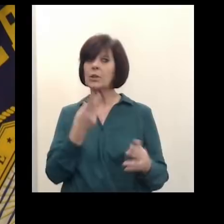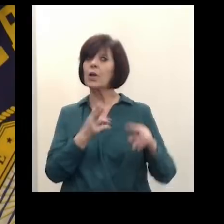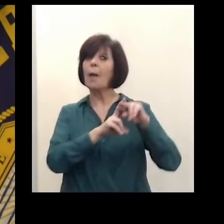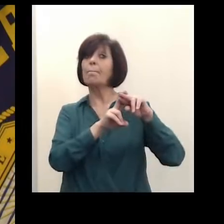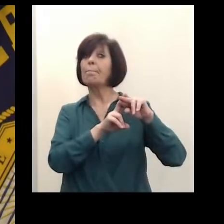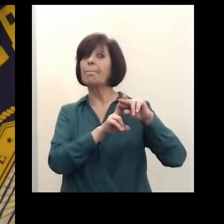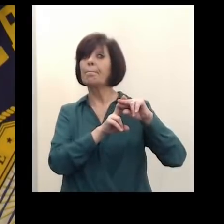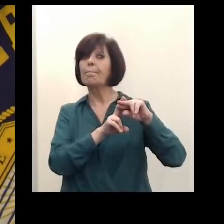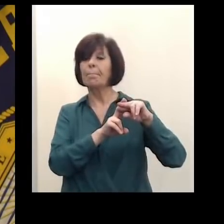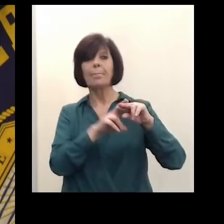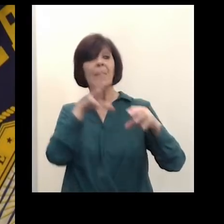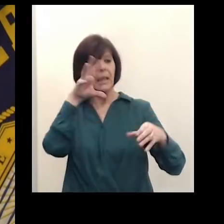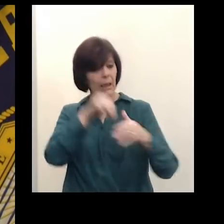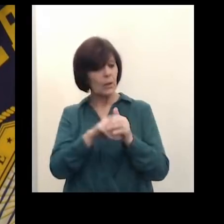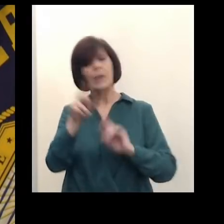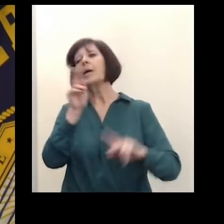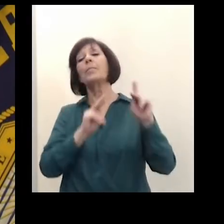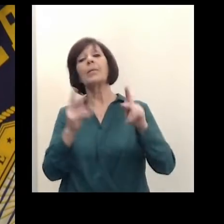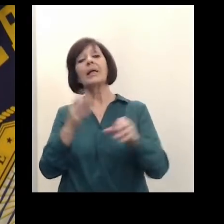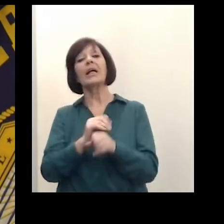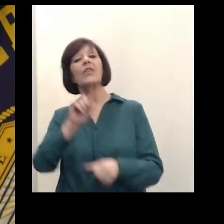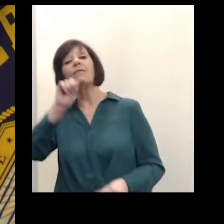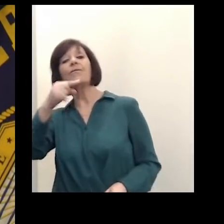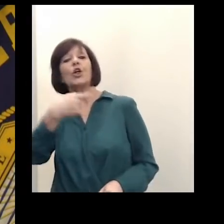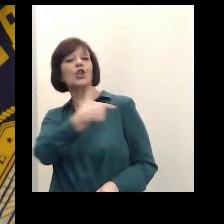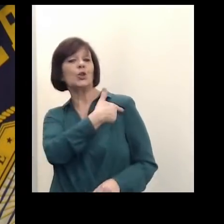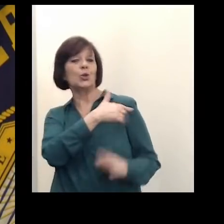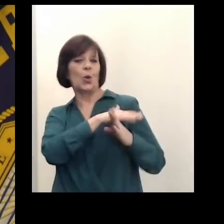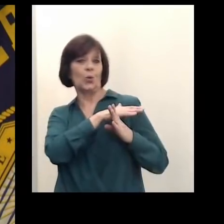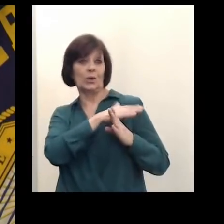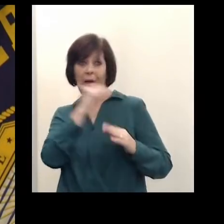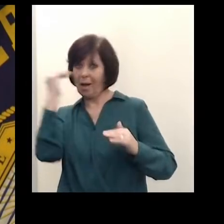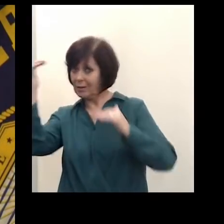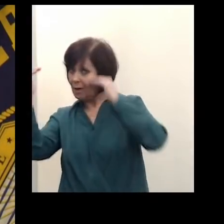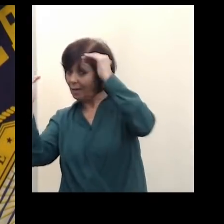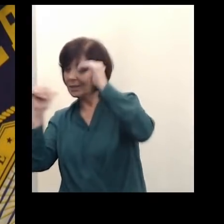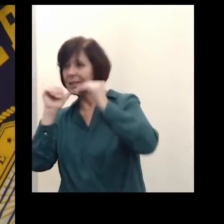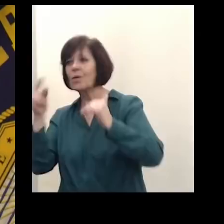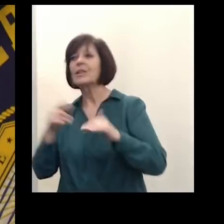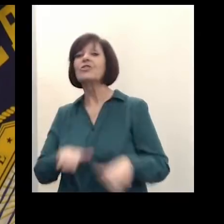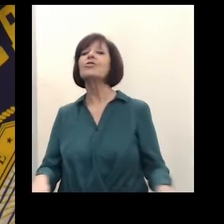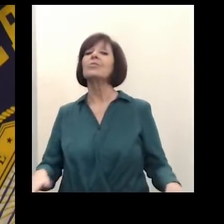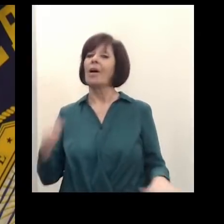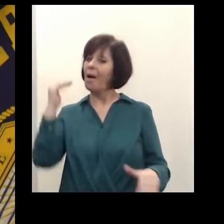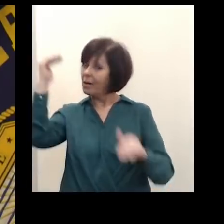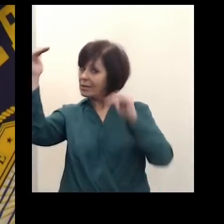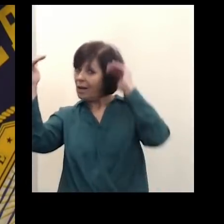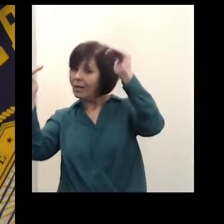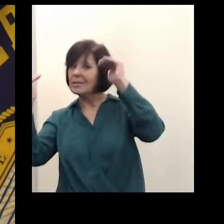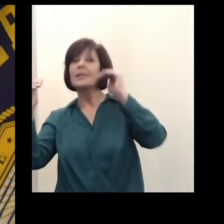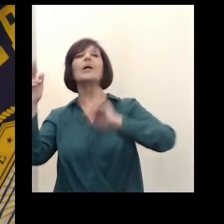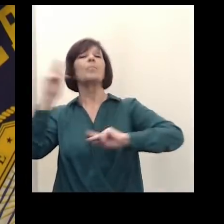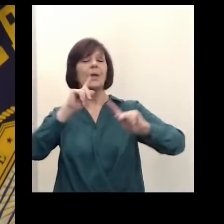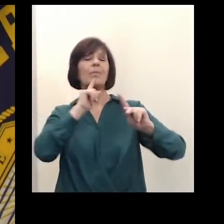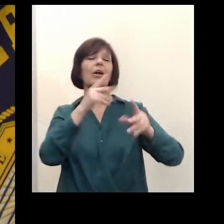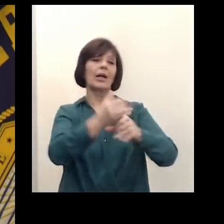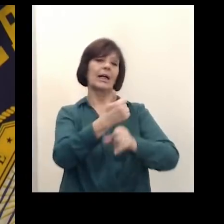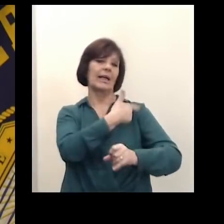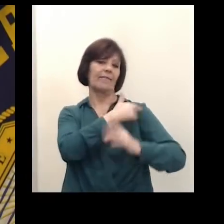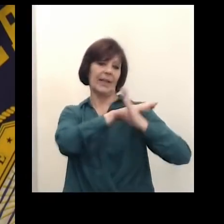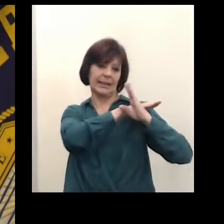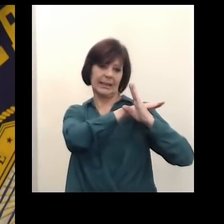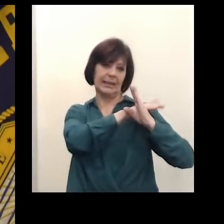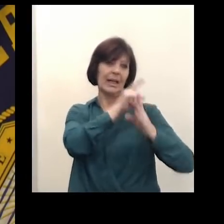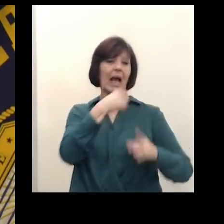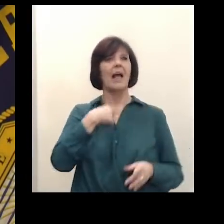including individuals getting their first dose. Adults, not just children, adults. People are getting vaccinated. I think they